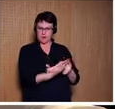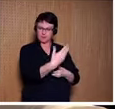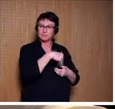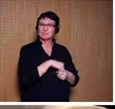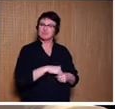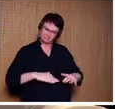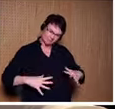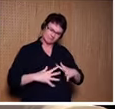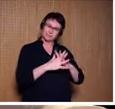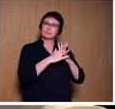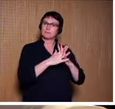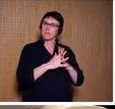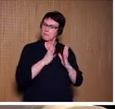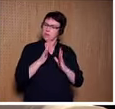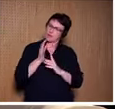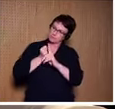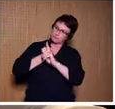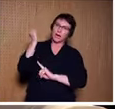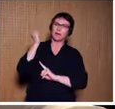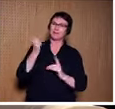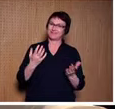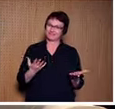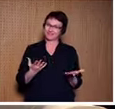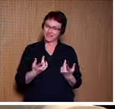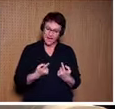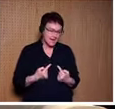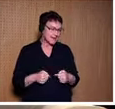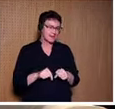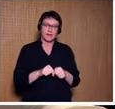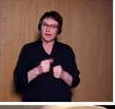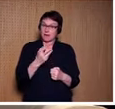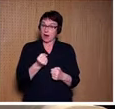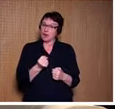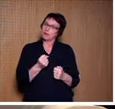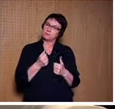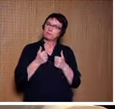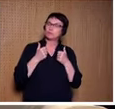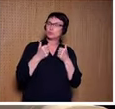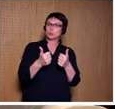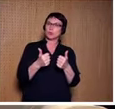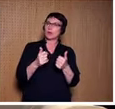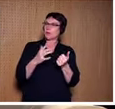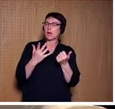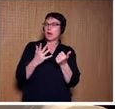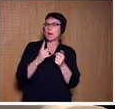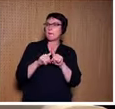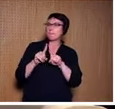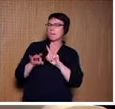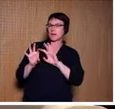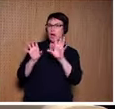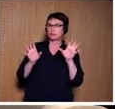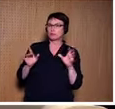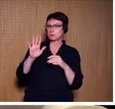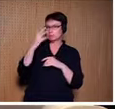pull together and to use as well and to mobilize our diplomatic efforts across the world in order to